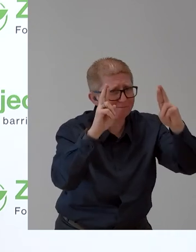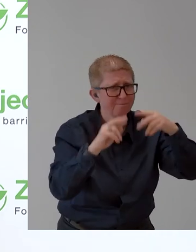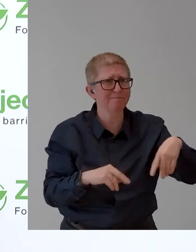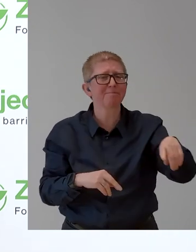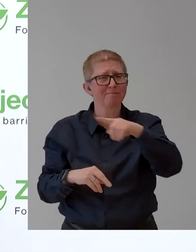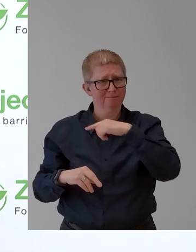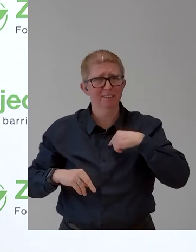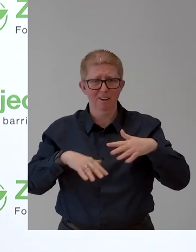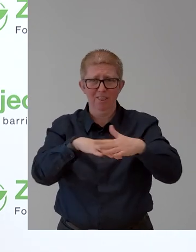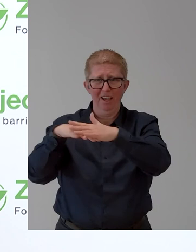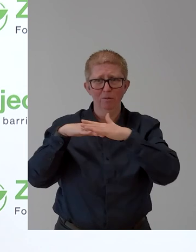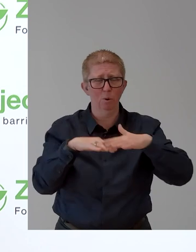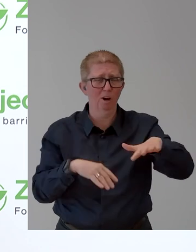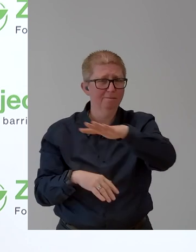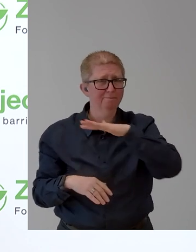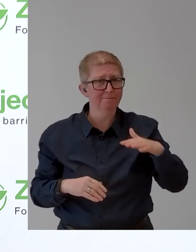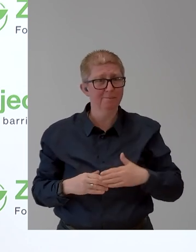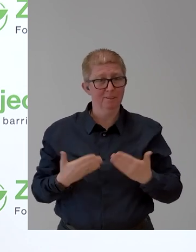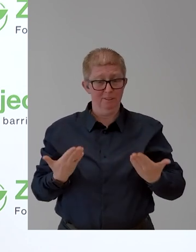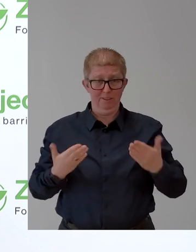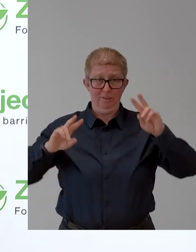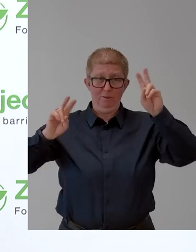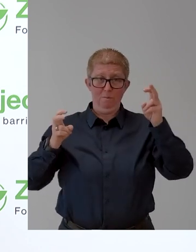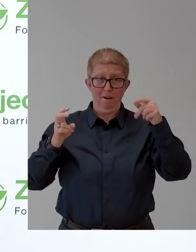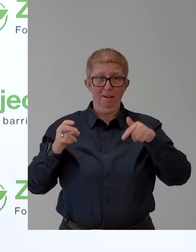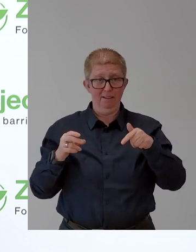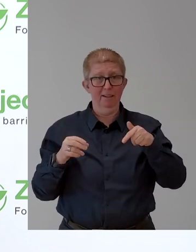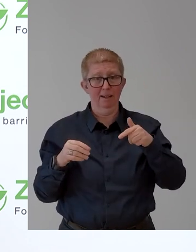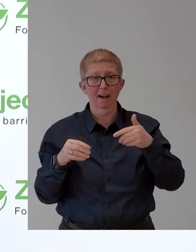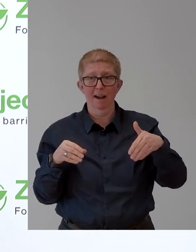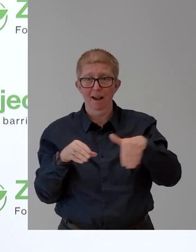employment for persons with disabilities and information and communication technology.